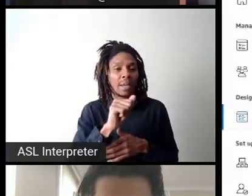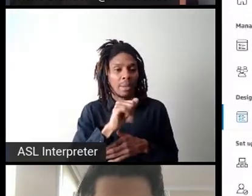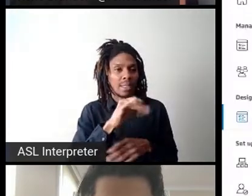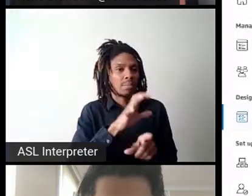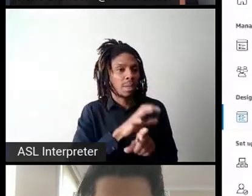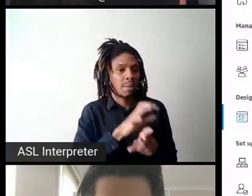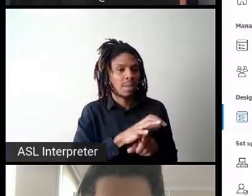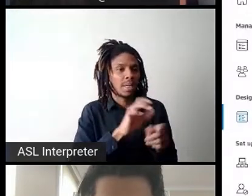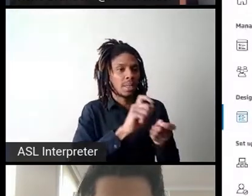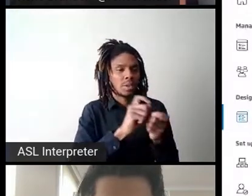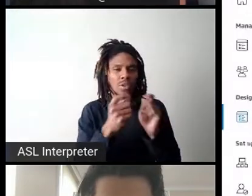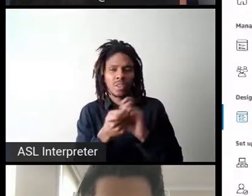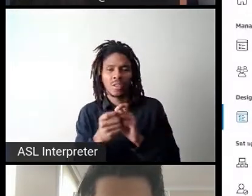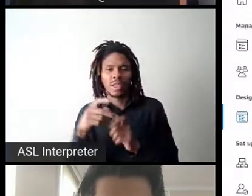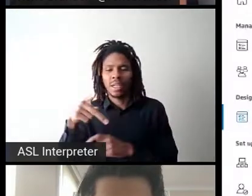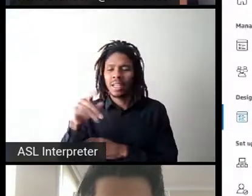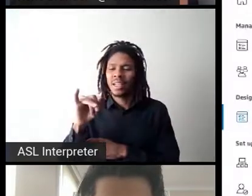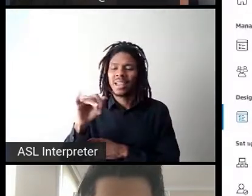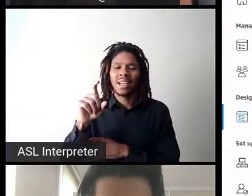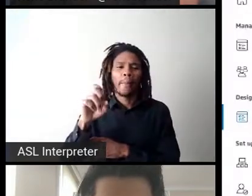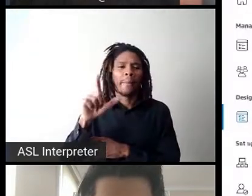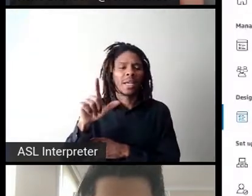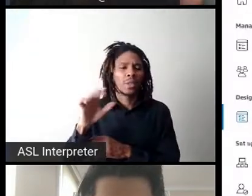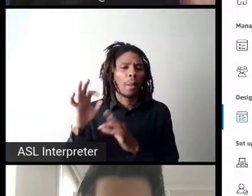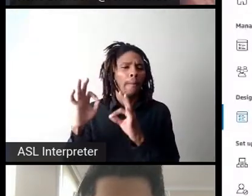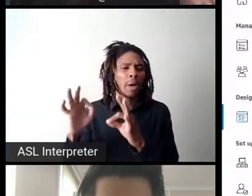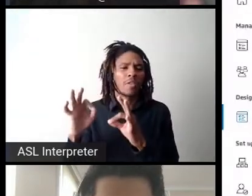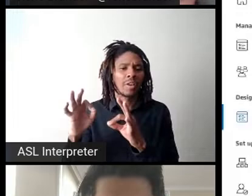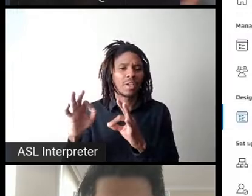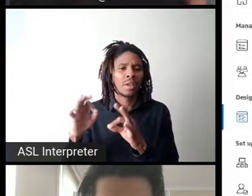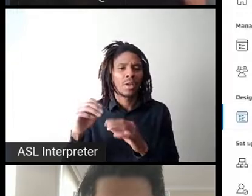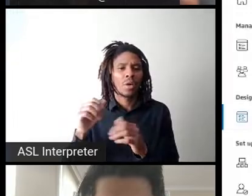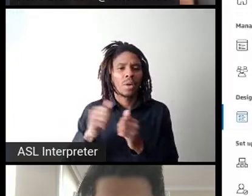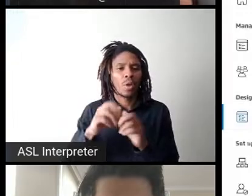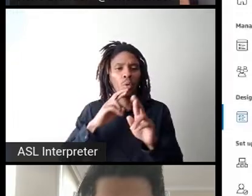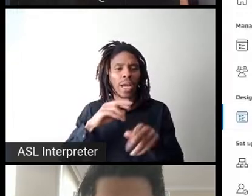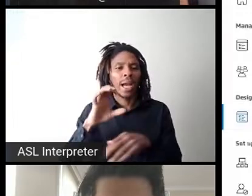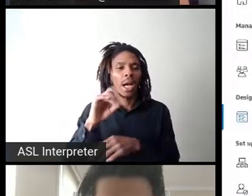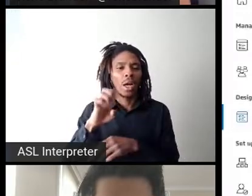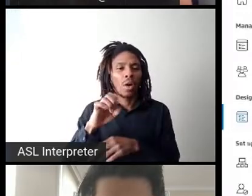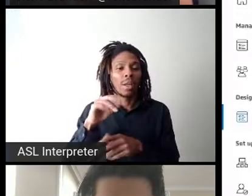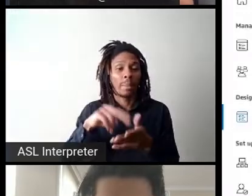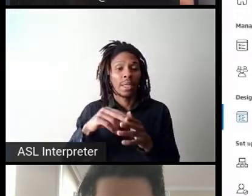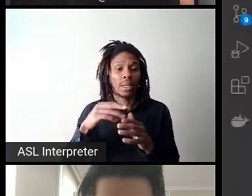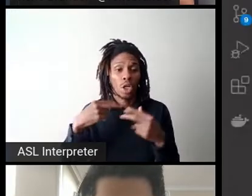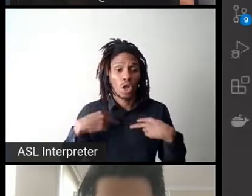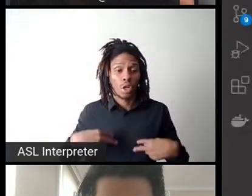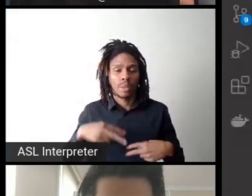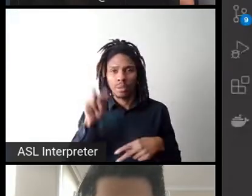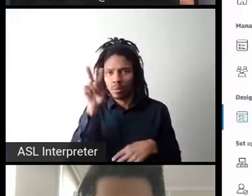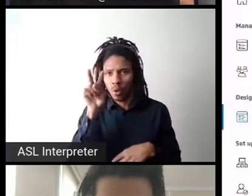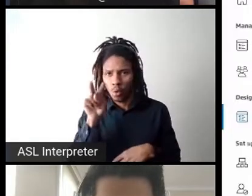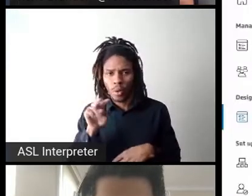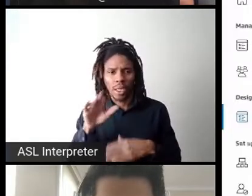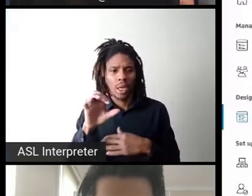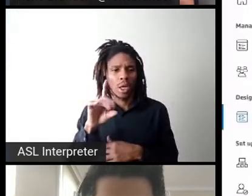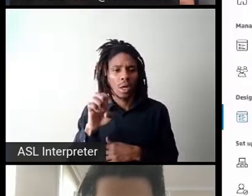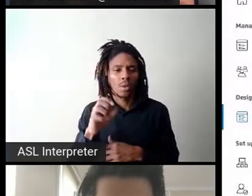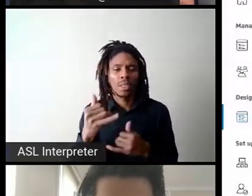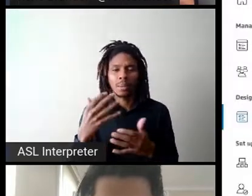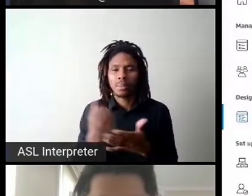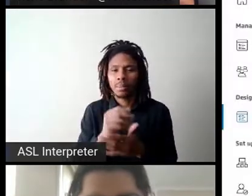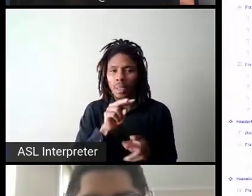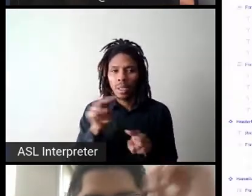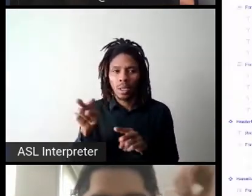in pixel-perfect manner as clean React code that is human readable, right? So let's kind of take a look at that. So